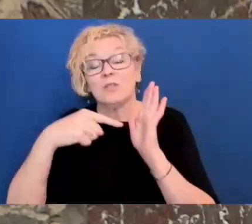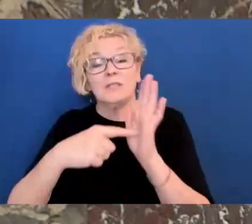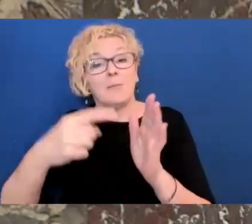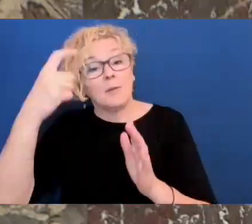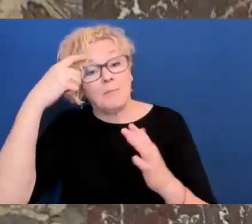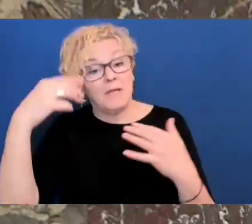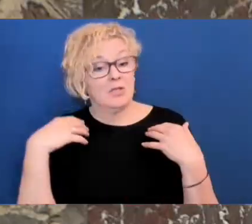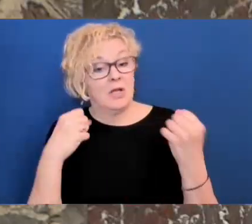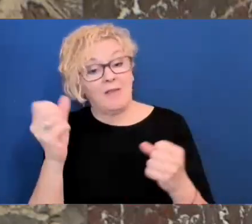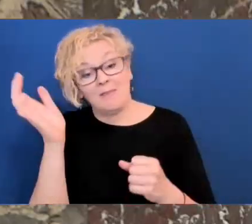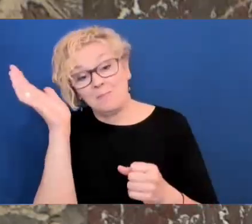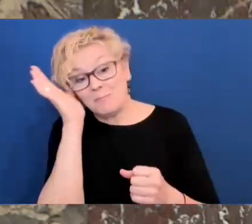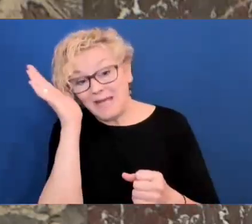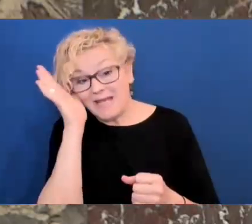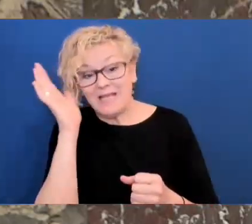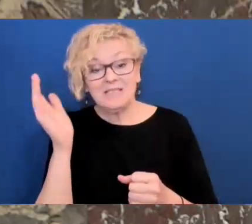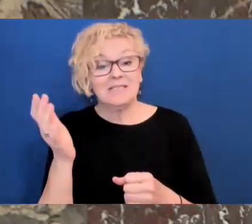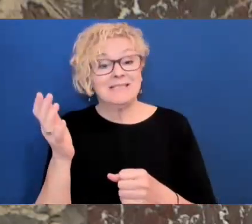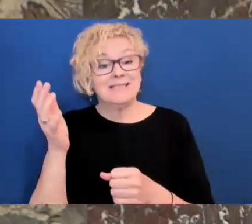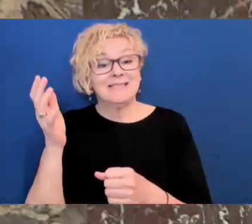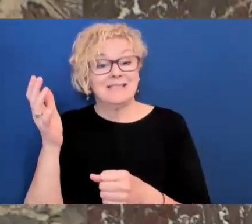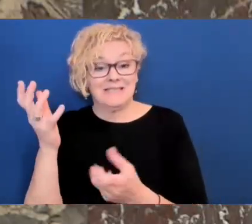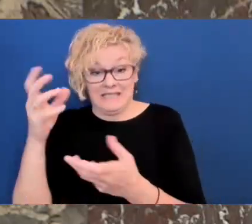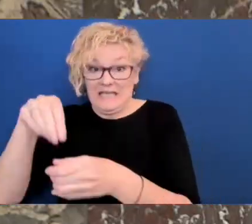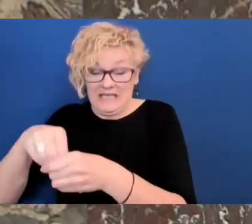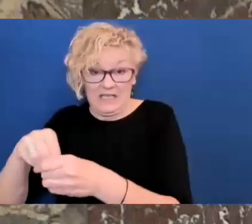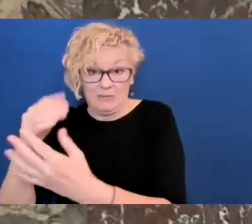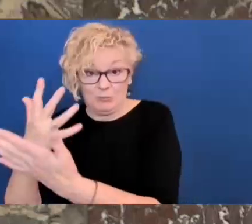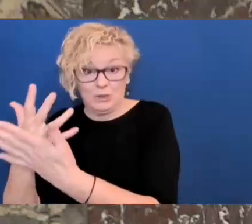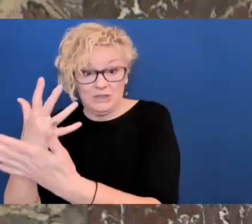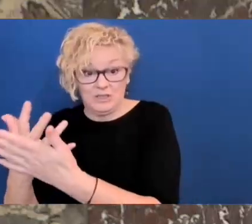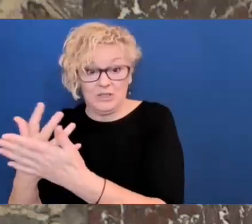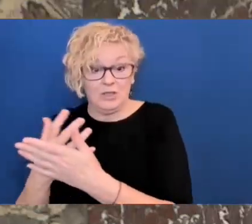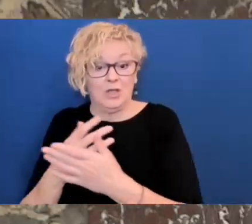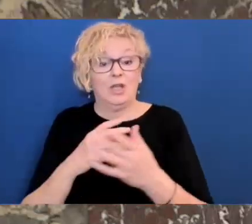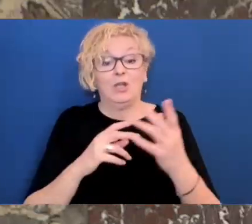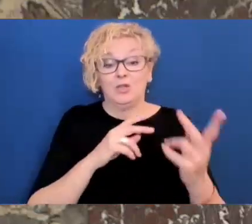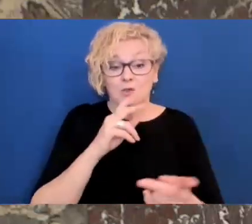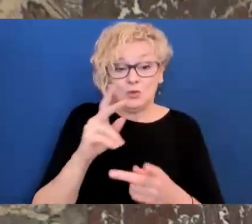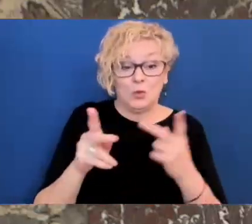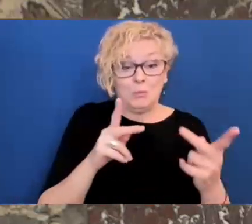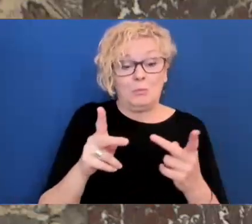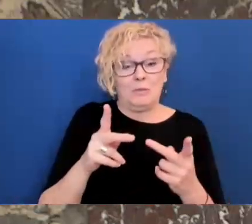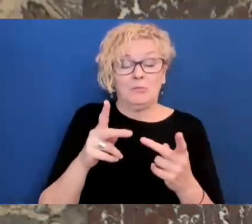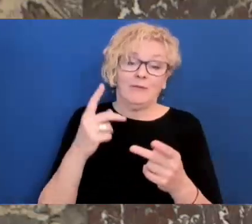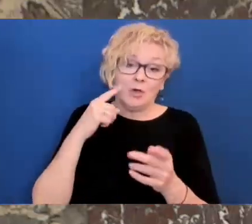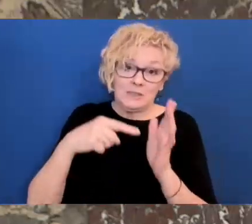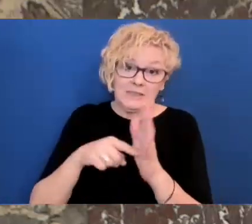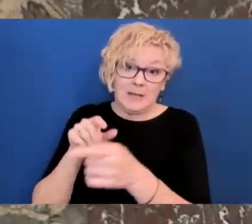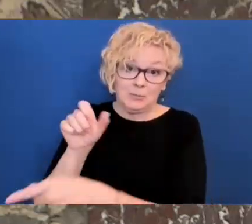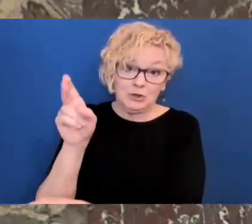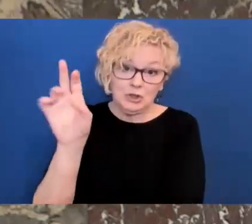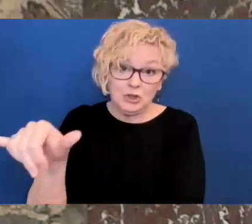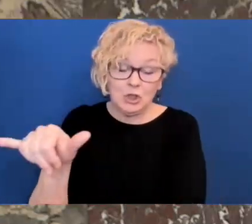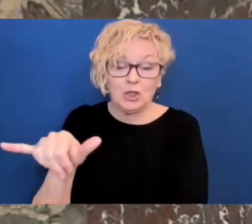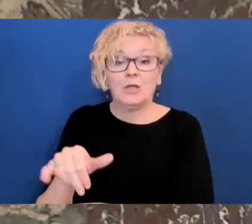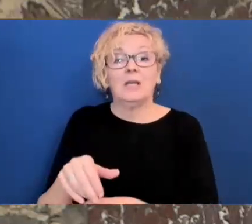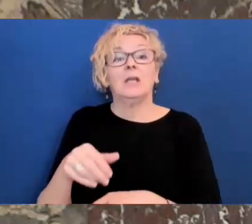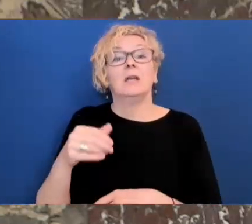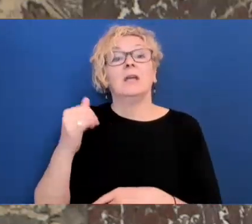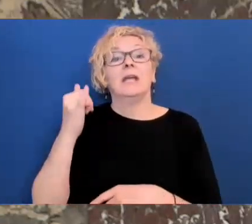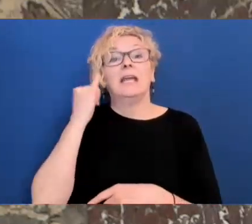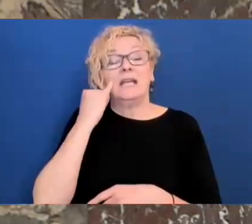get mandatory involuntary care while in custody to ensure they're not released back to the community